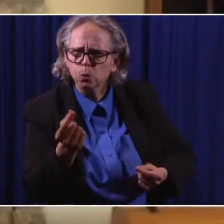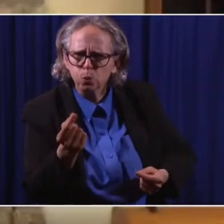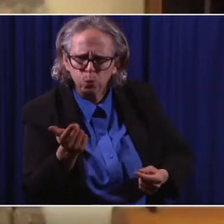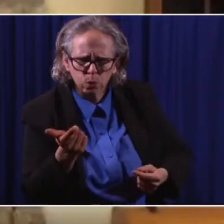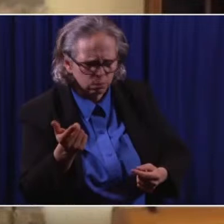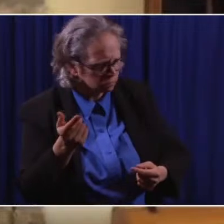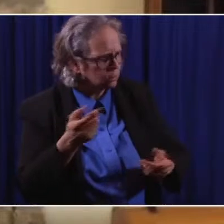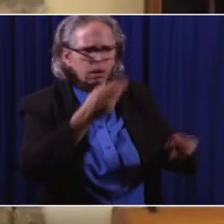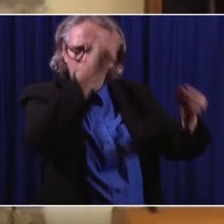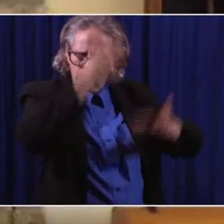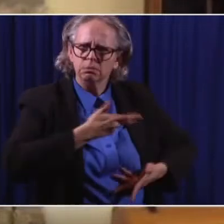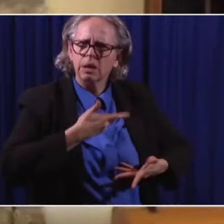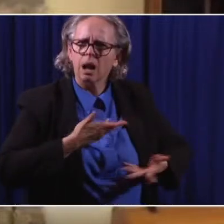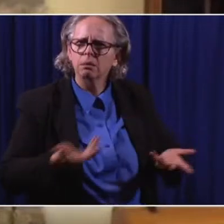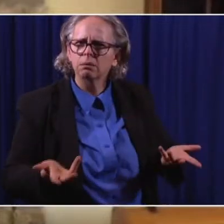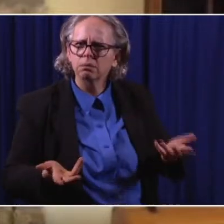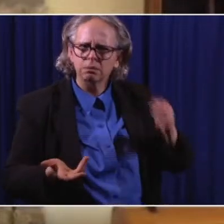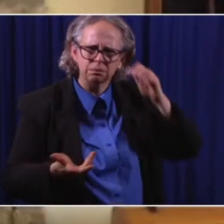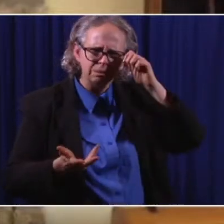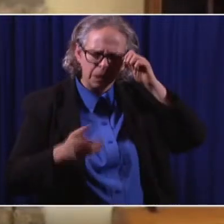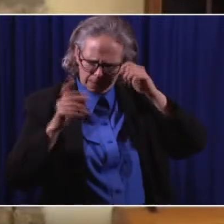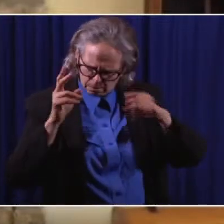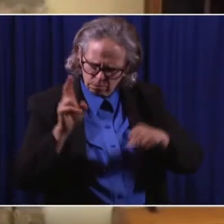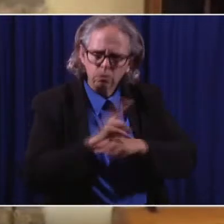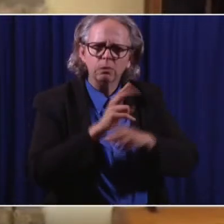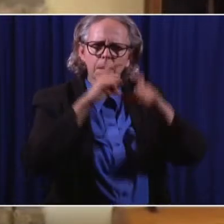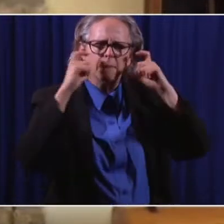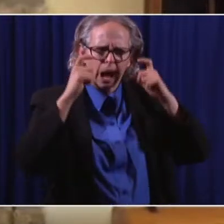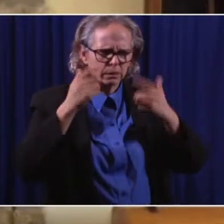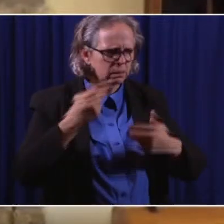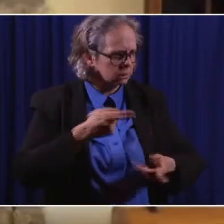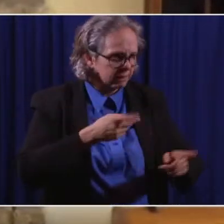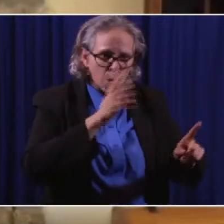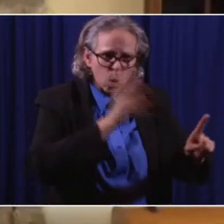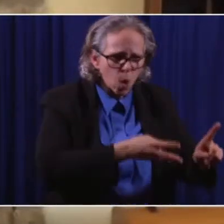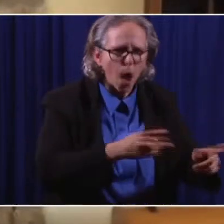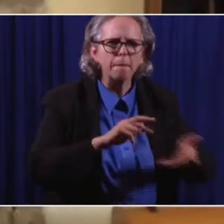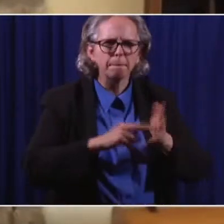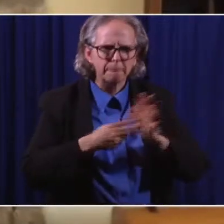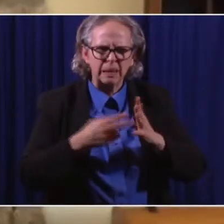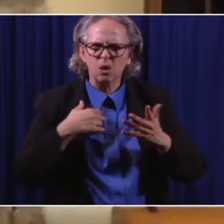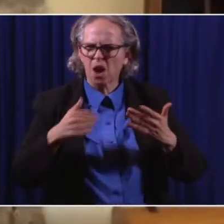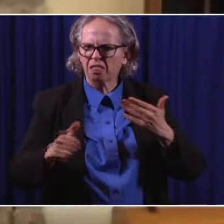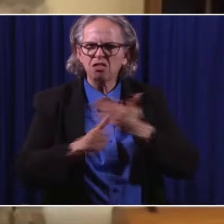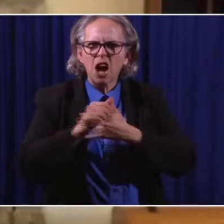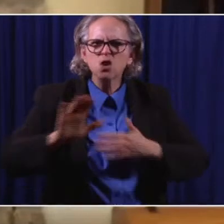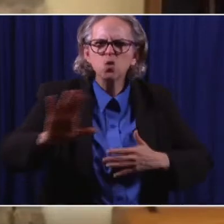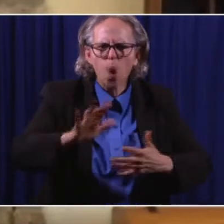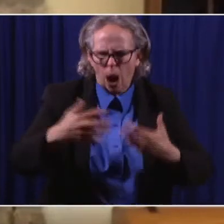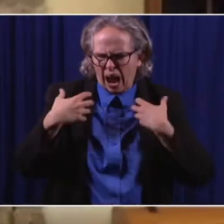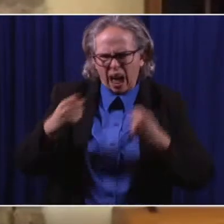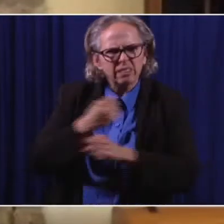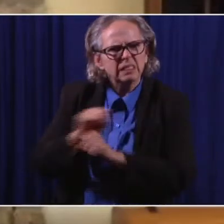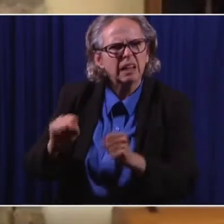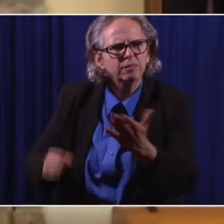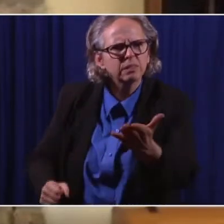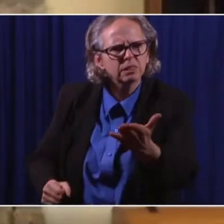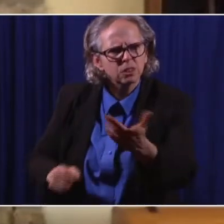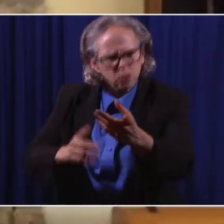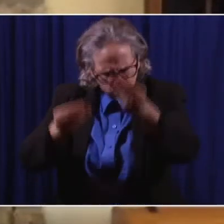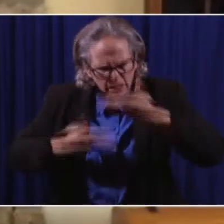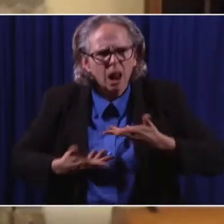the mask order and therefore threatening your health and safety, you should not have to work under those